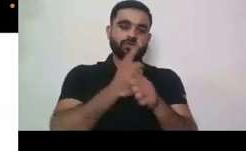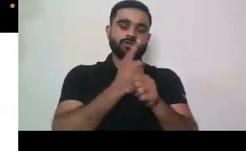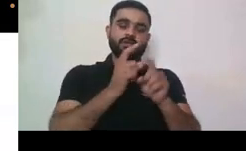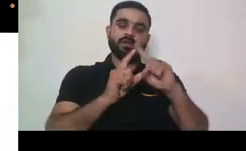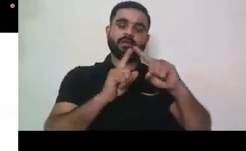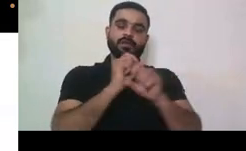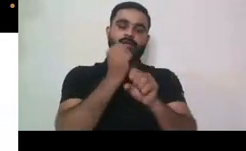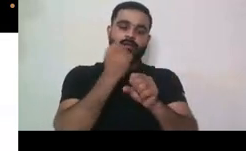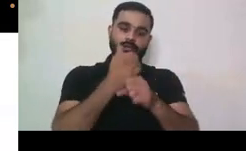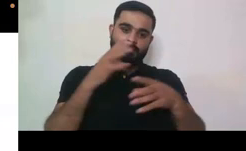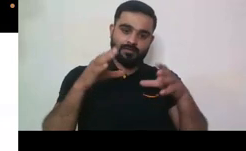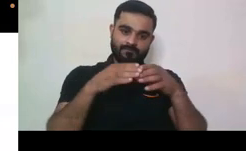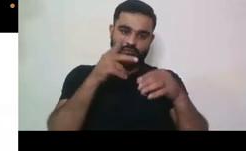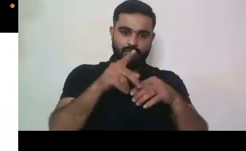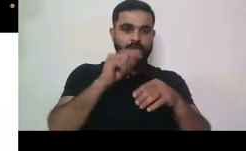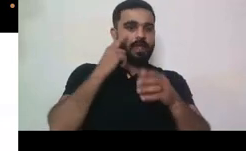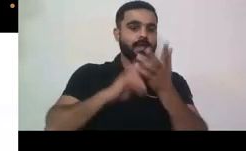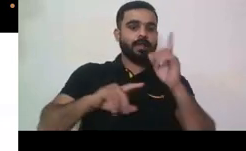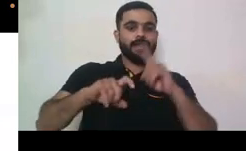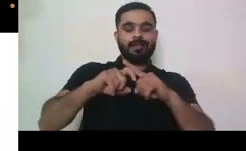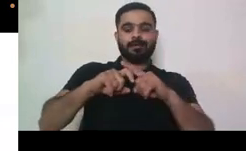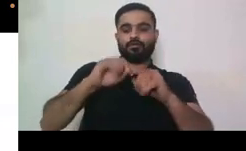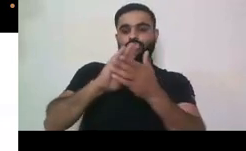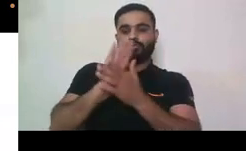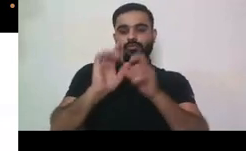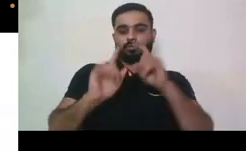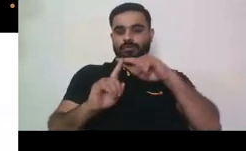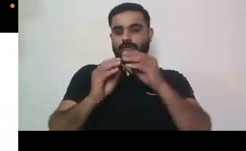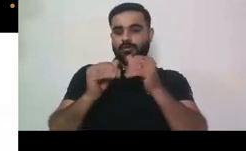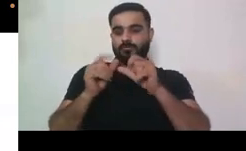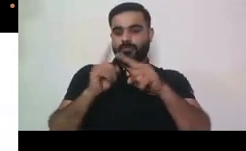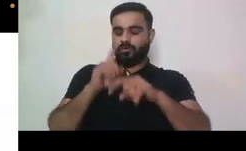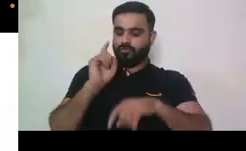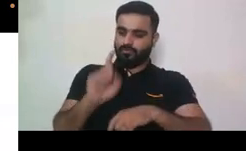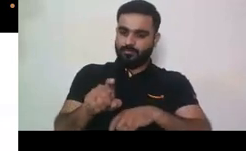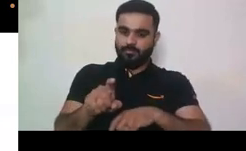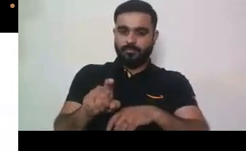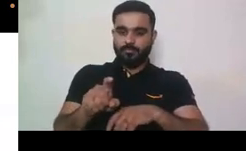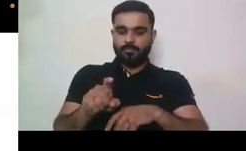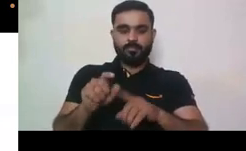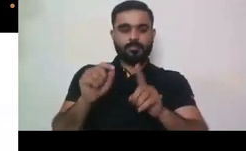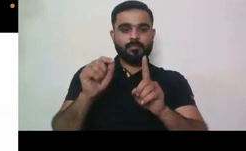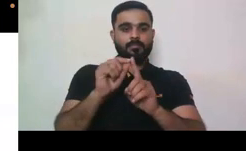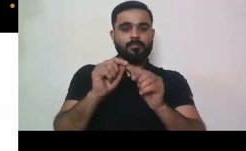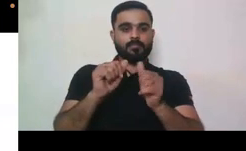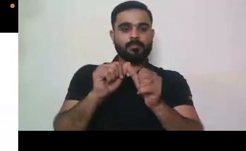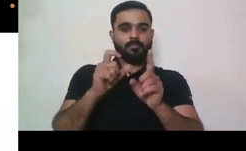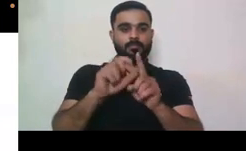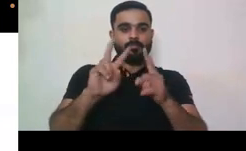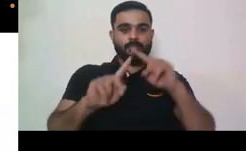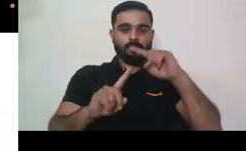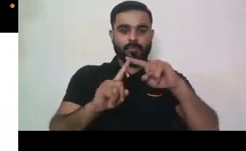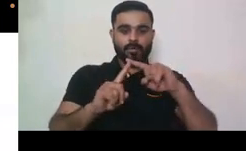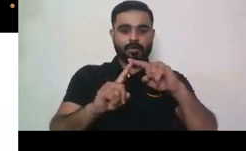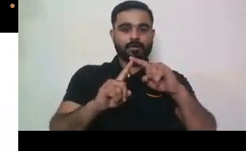group. The link will be posted in the chat box. You have to click on the link and you will be on the Padlet wall, and you can share